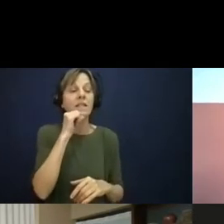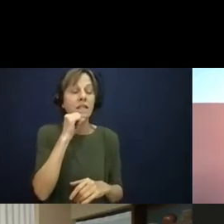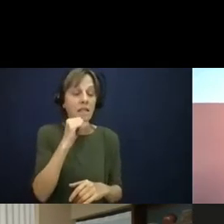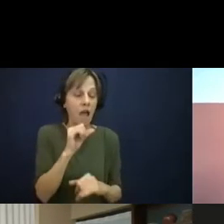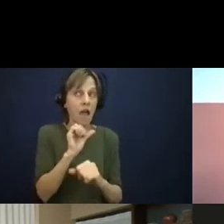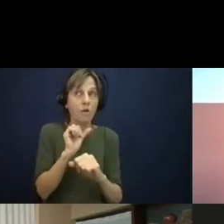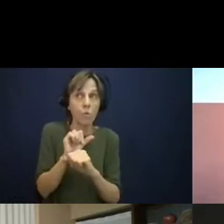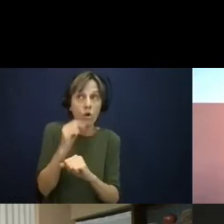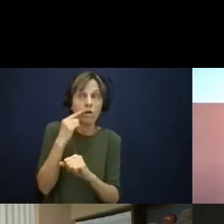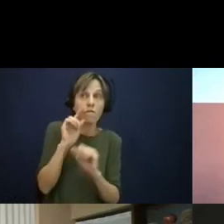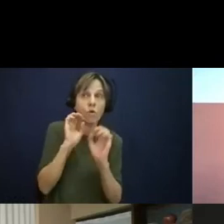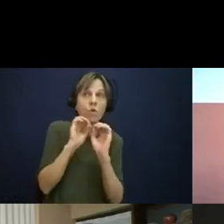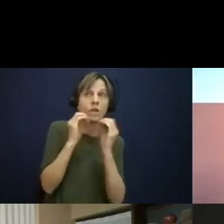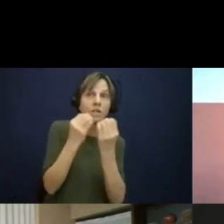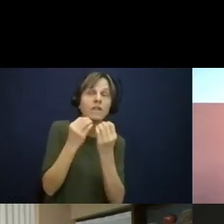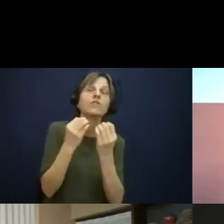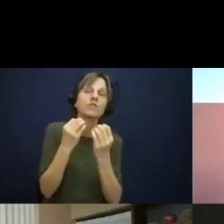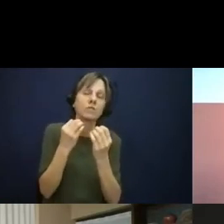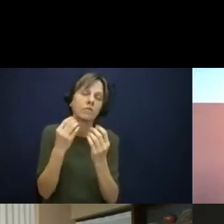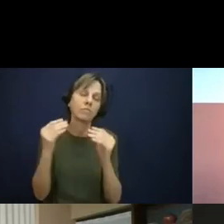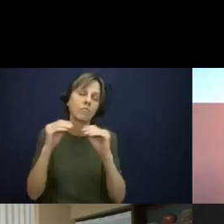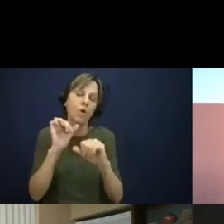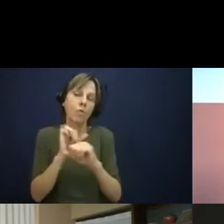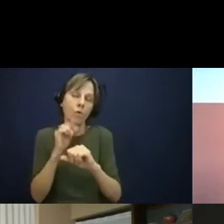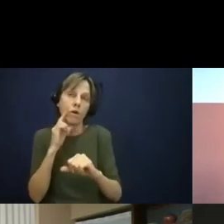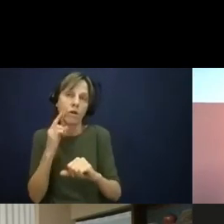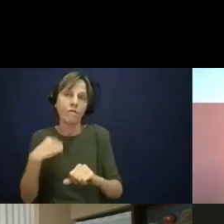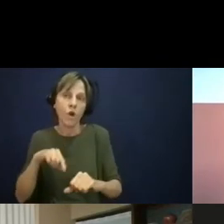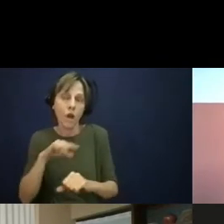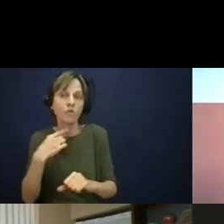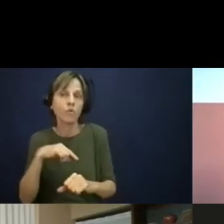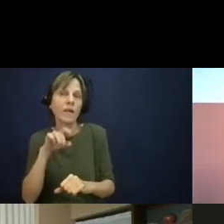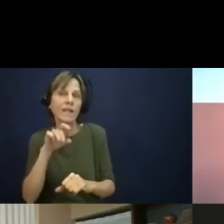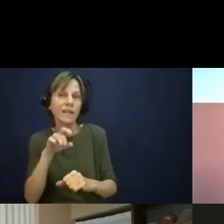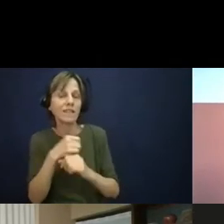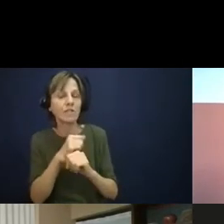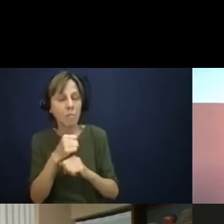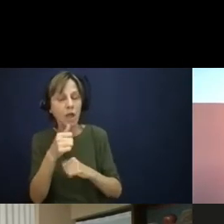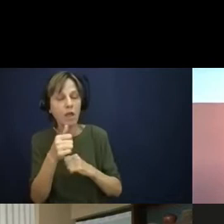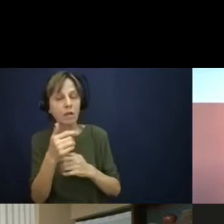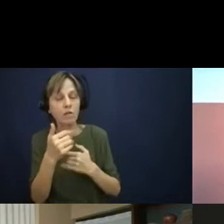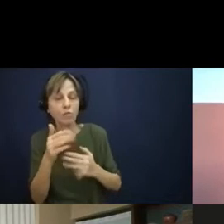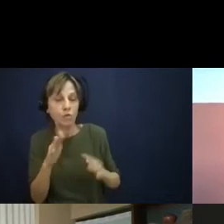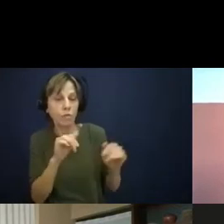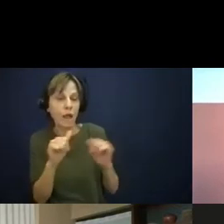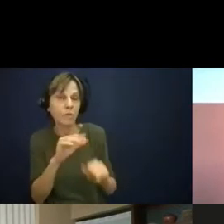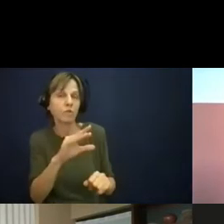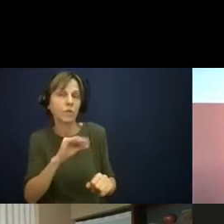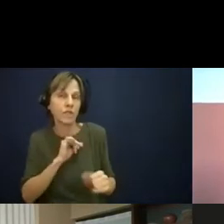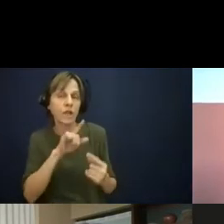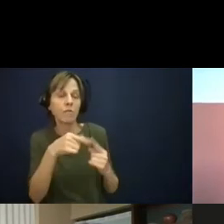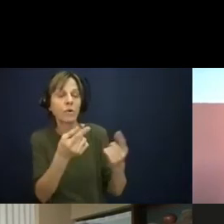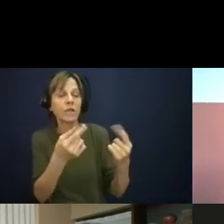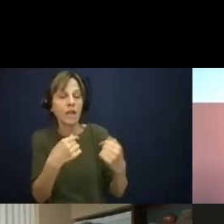work for us. We need to make room to accept them when they are able to come to the table, and that won't be always, and how they are able to